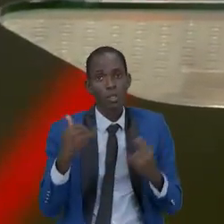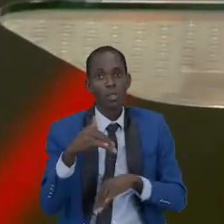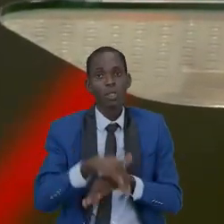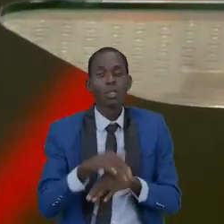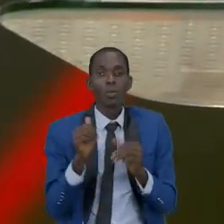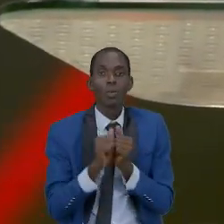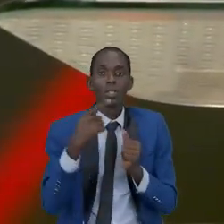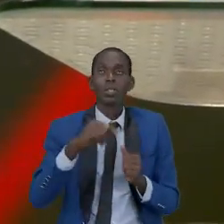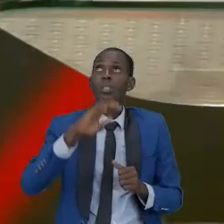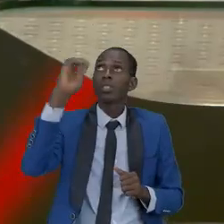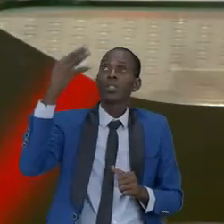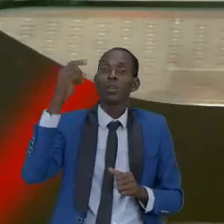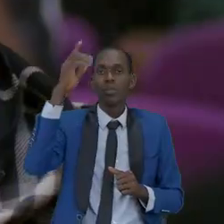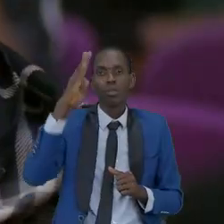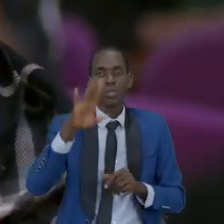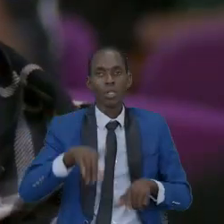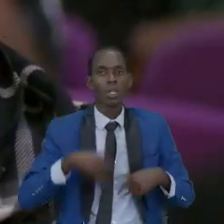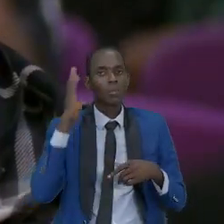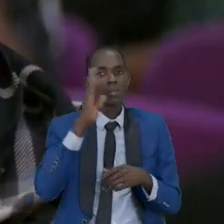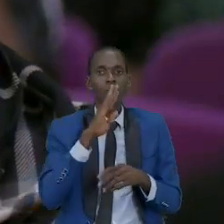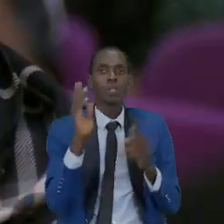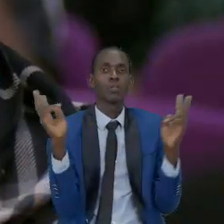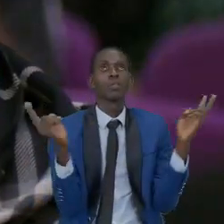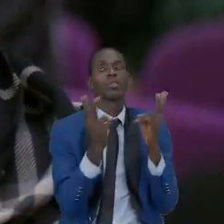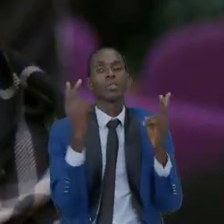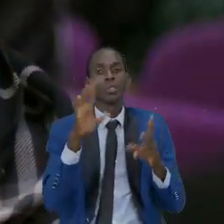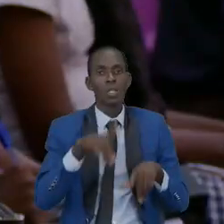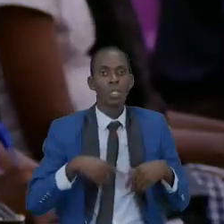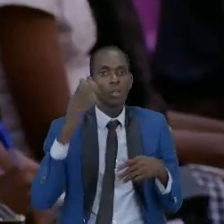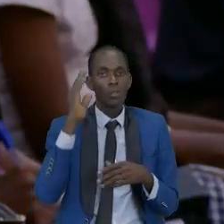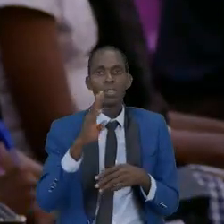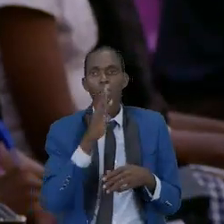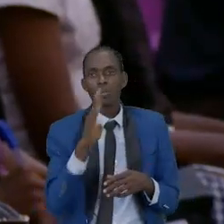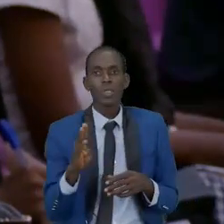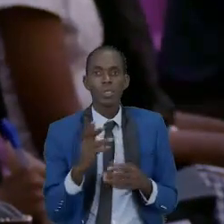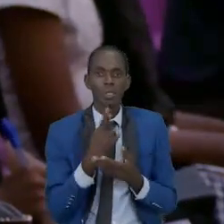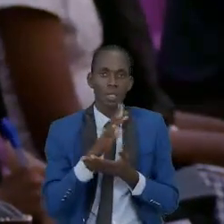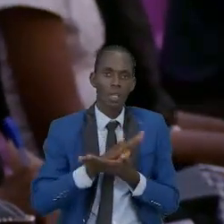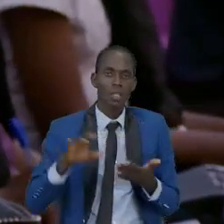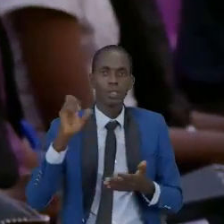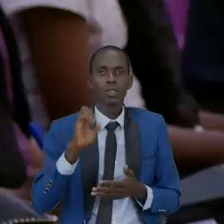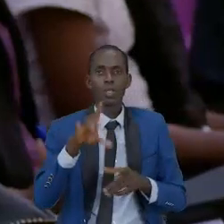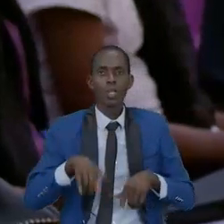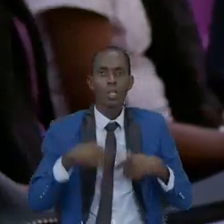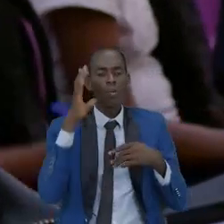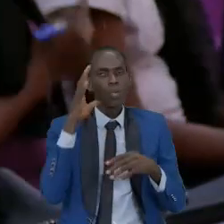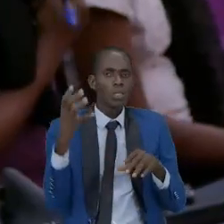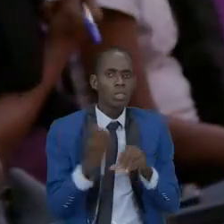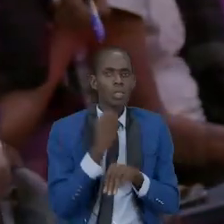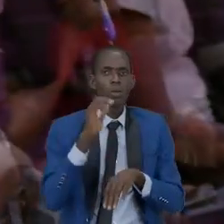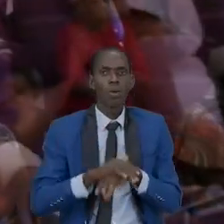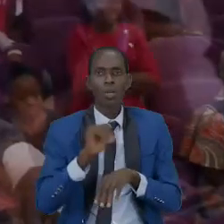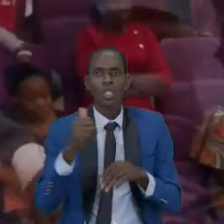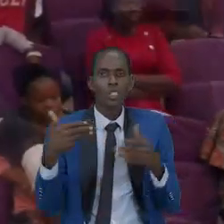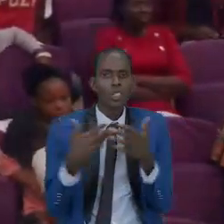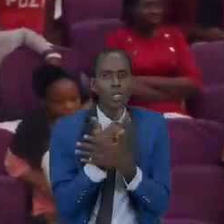of God, your life will be victorious, your life will be righteous, and your life will take on a new